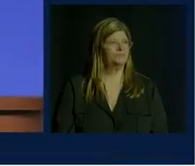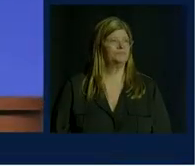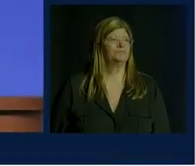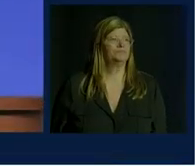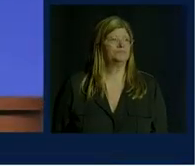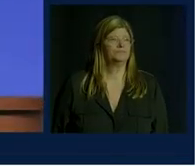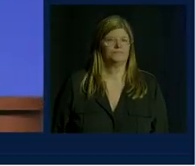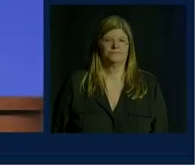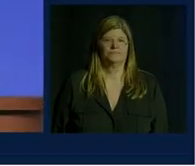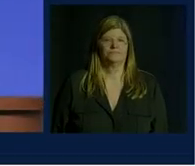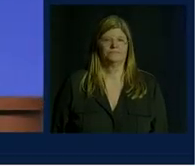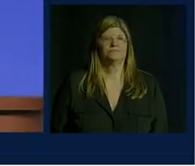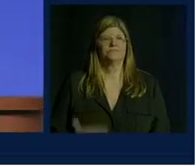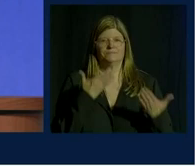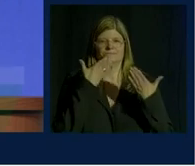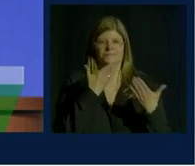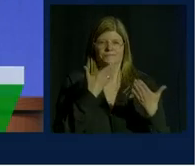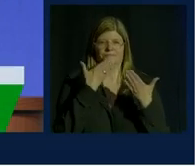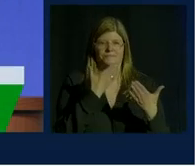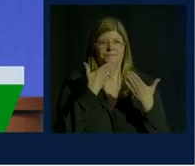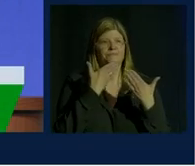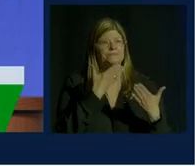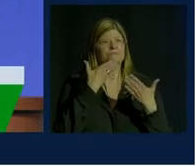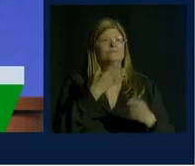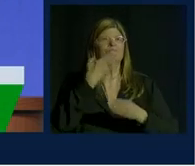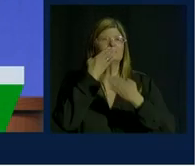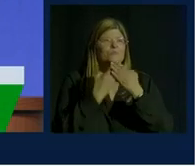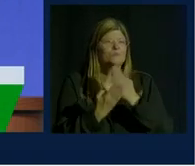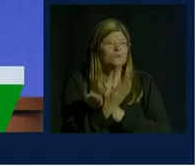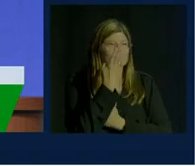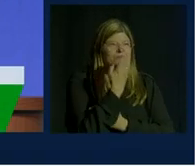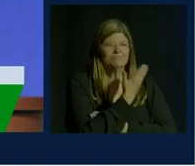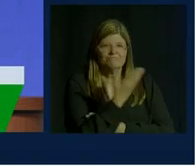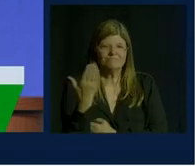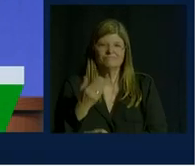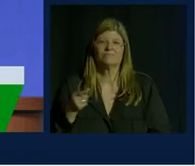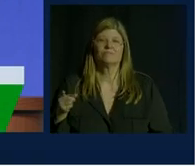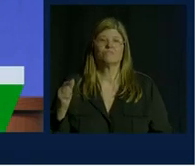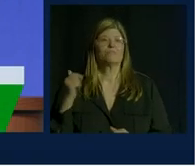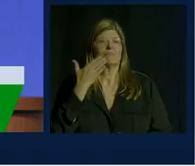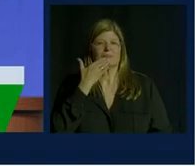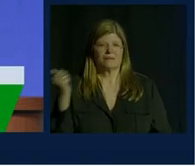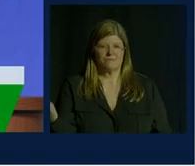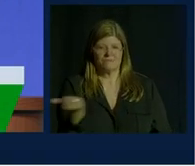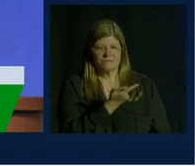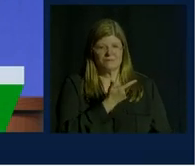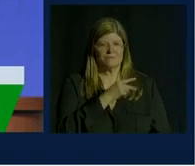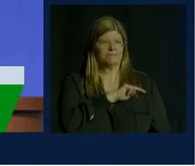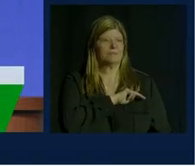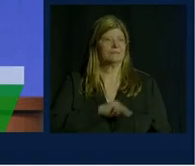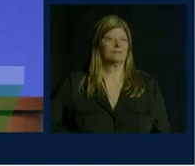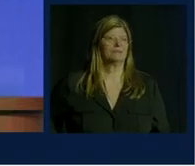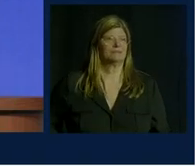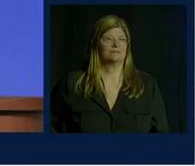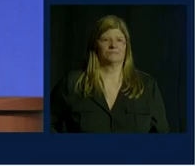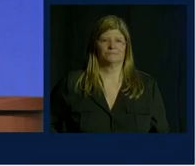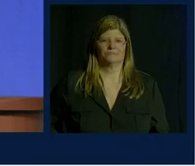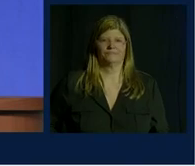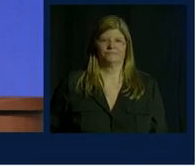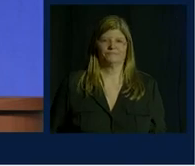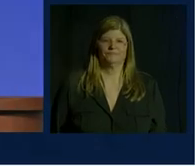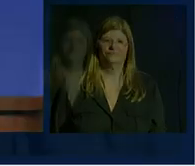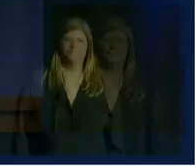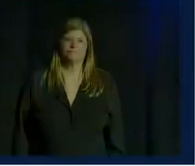David. First, good morning, and thank you, Mayor Bowser and Deputy Mayor, for your leadership and for this